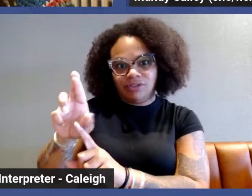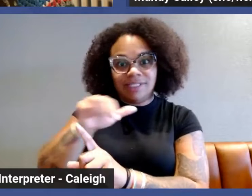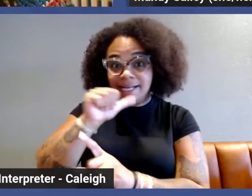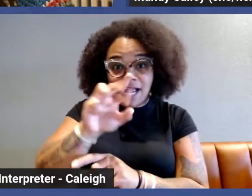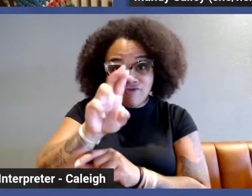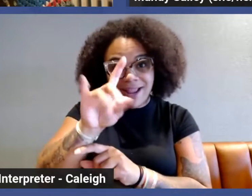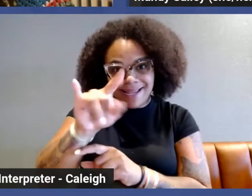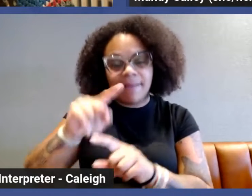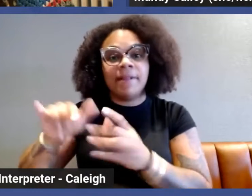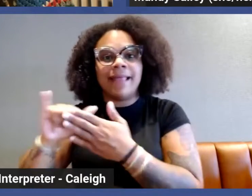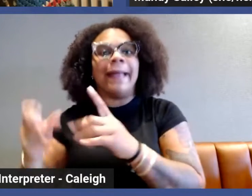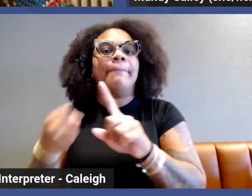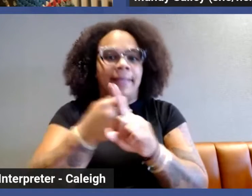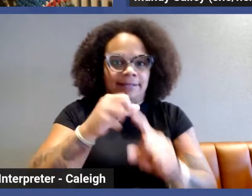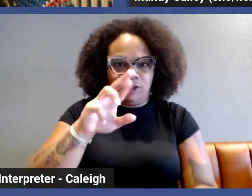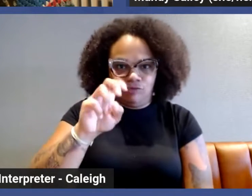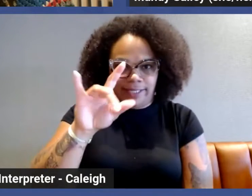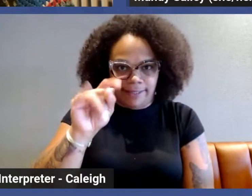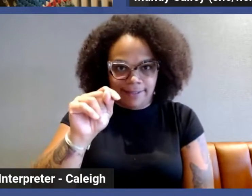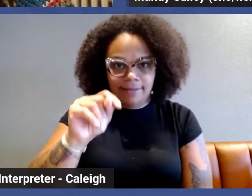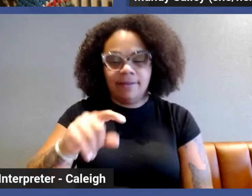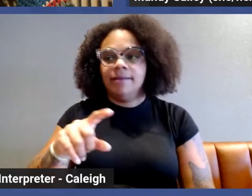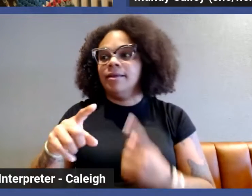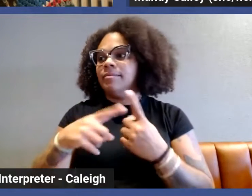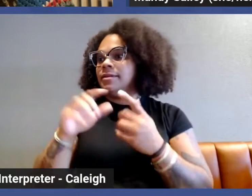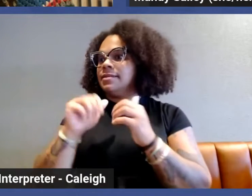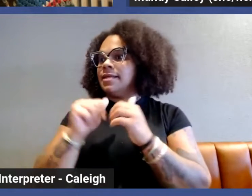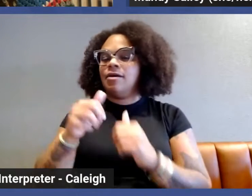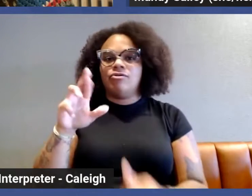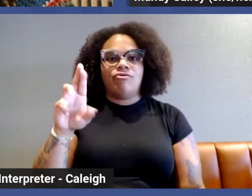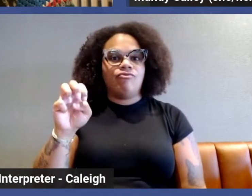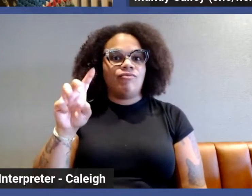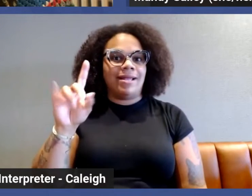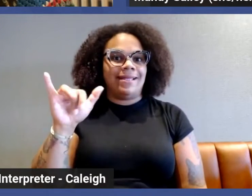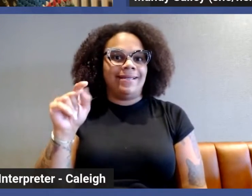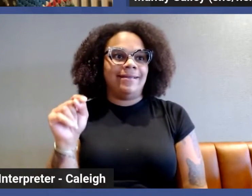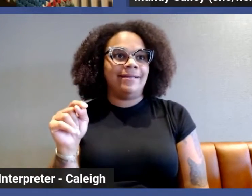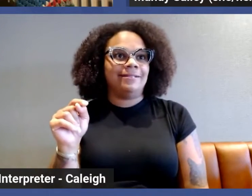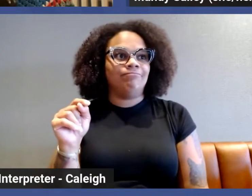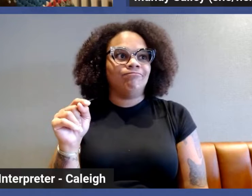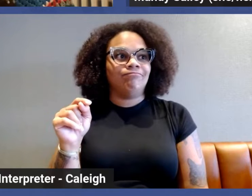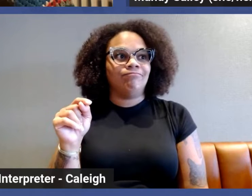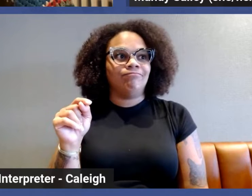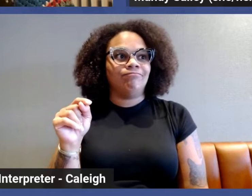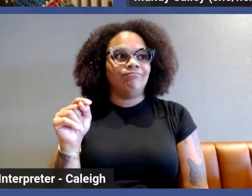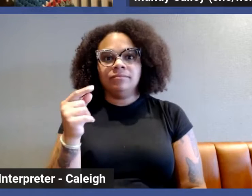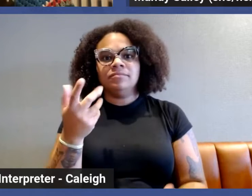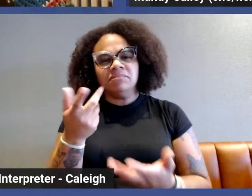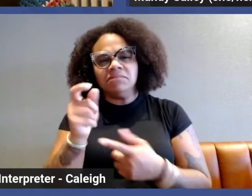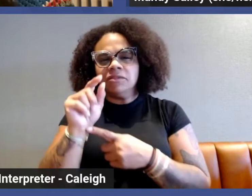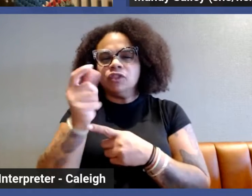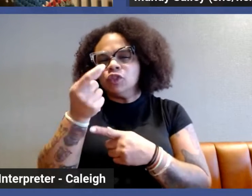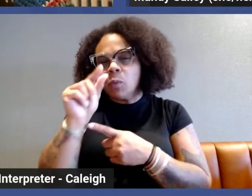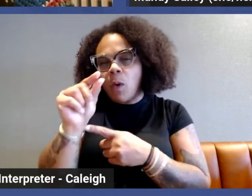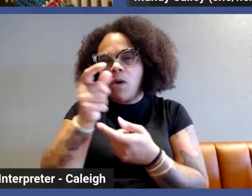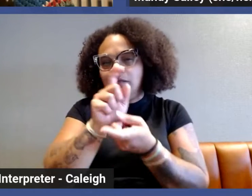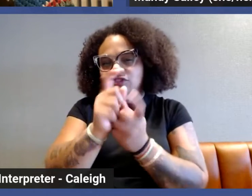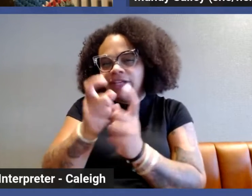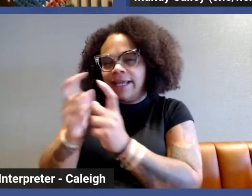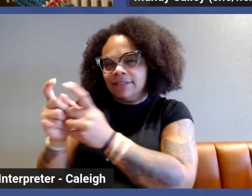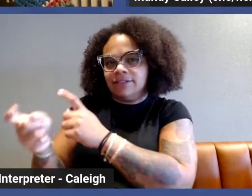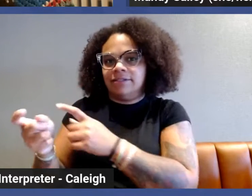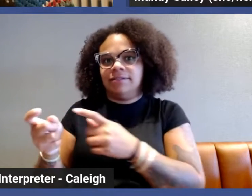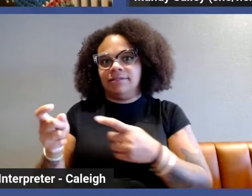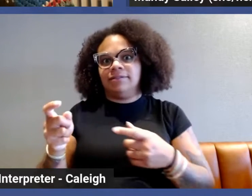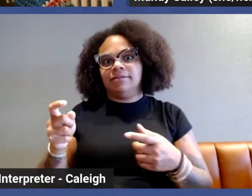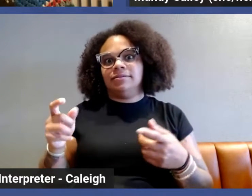then a few other ways that Reddit has made little changes that together